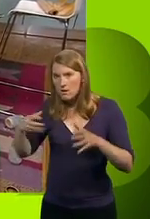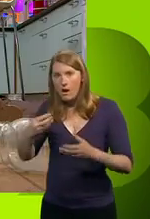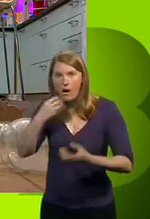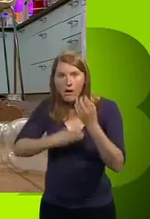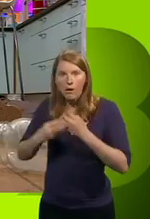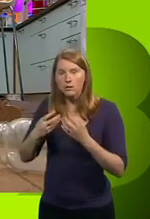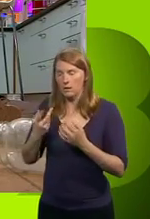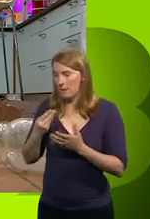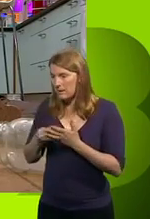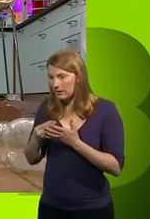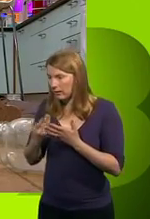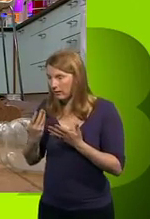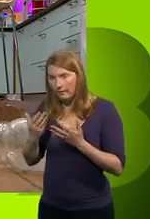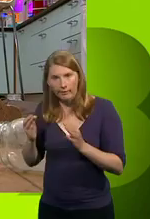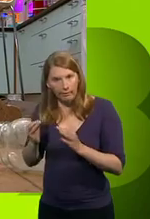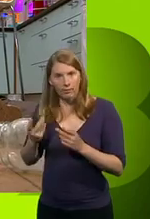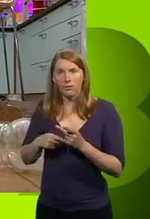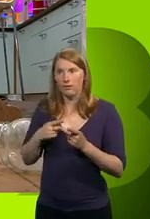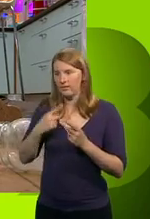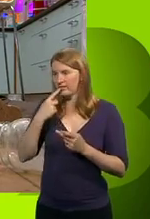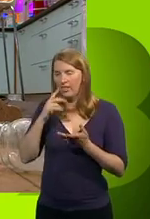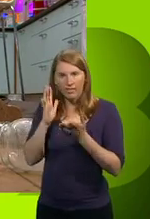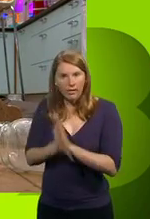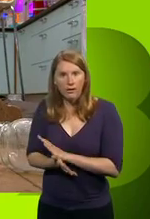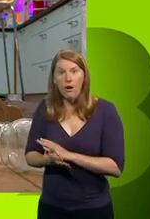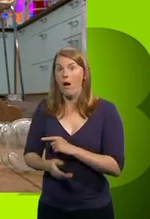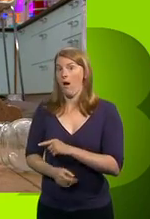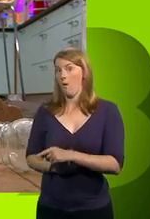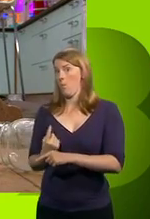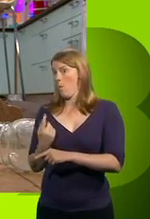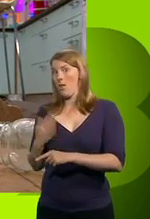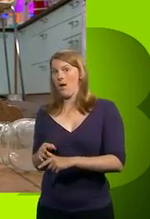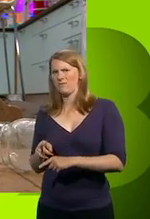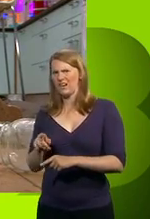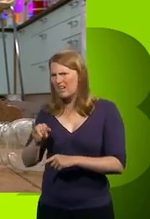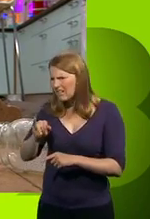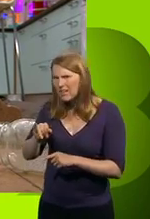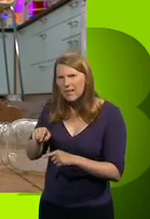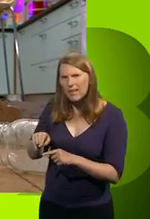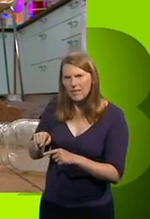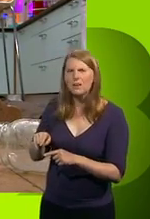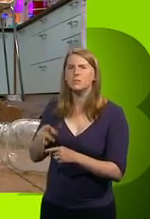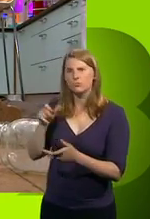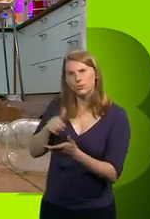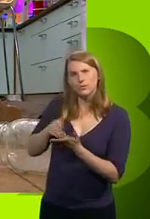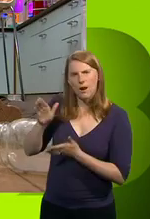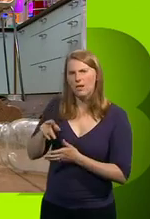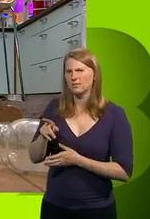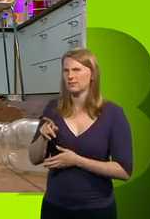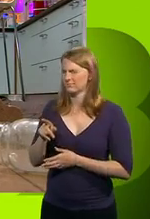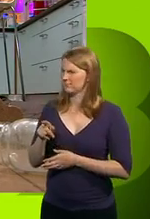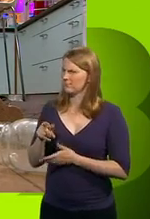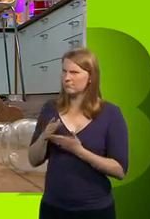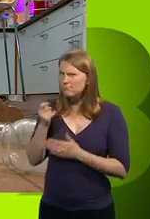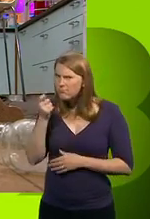them. Hey, look. We missed one. We should try and sell it. It is